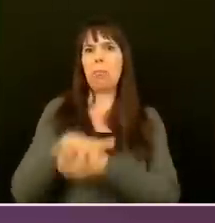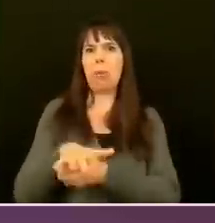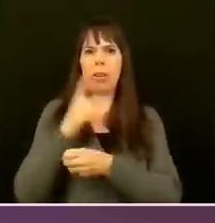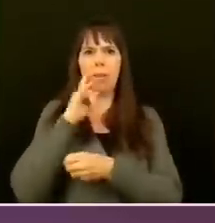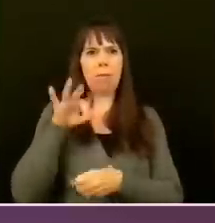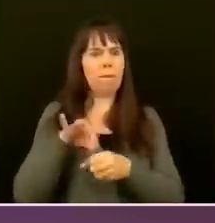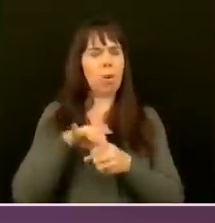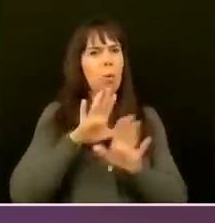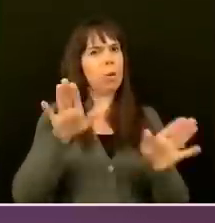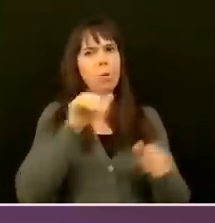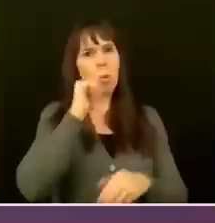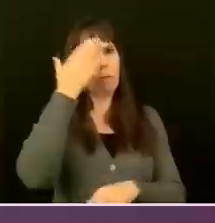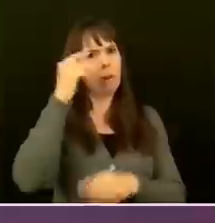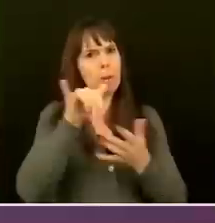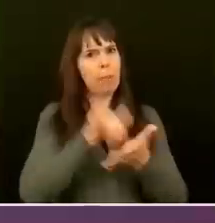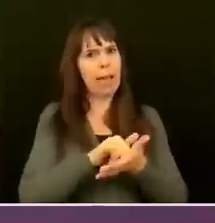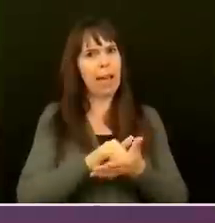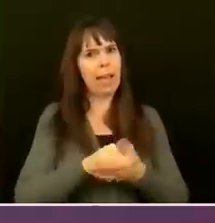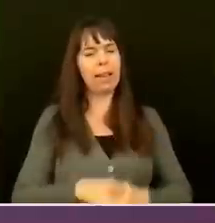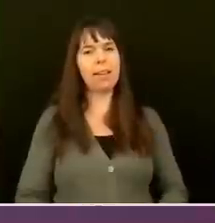Let's not forget that.